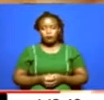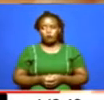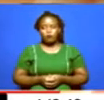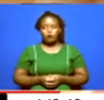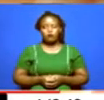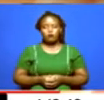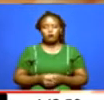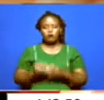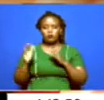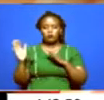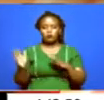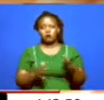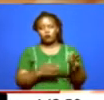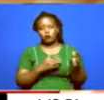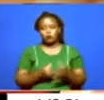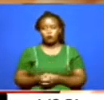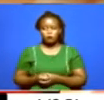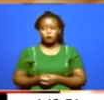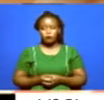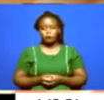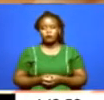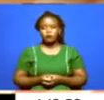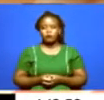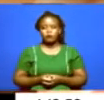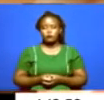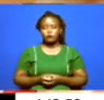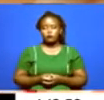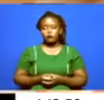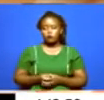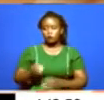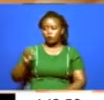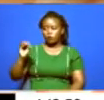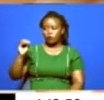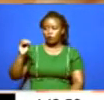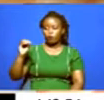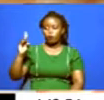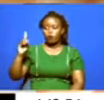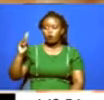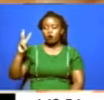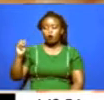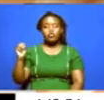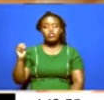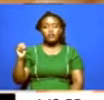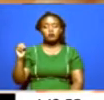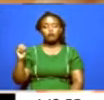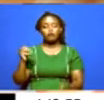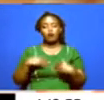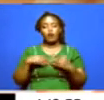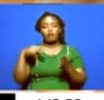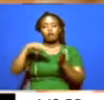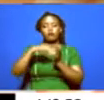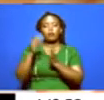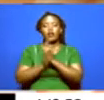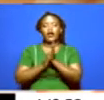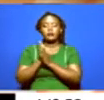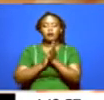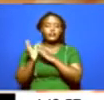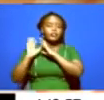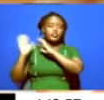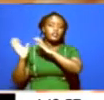Let's now shift gears to matters politics, where the Orange Democratic Movement will subject aspirants in Kilifi County to